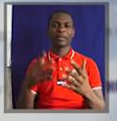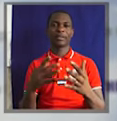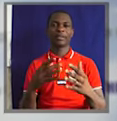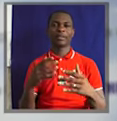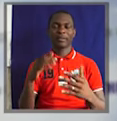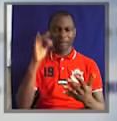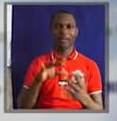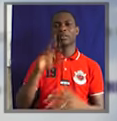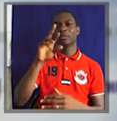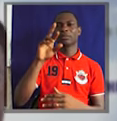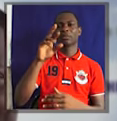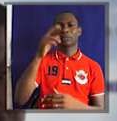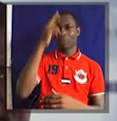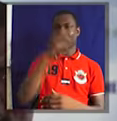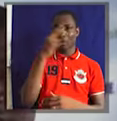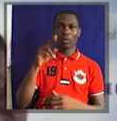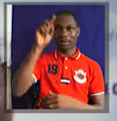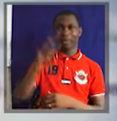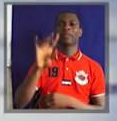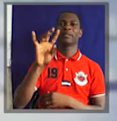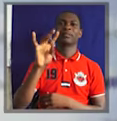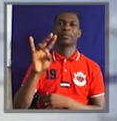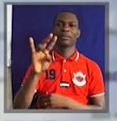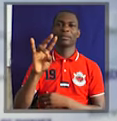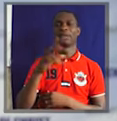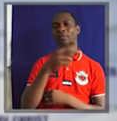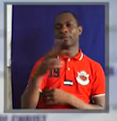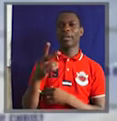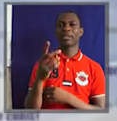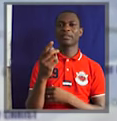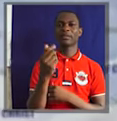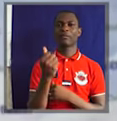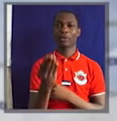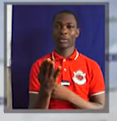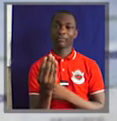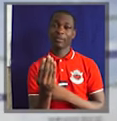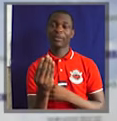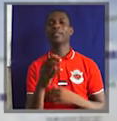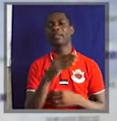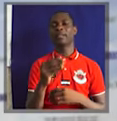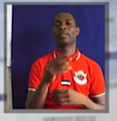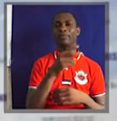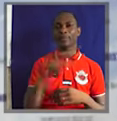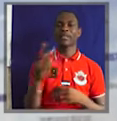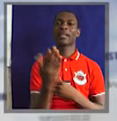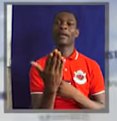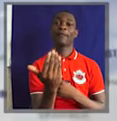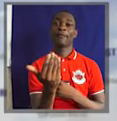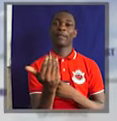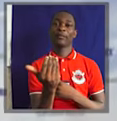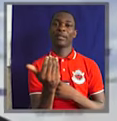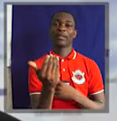curses. Share Romans chapter 7, verse 14 and verse